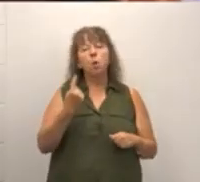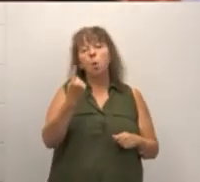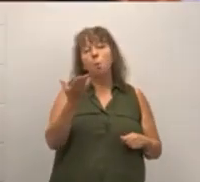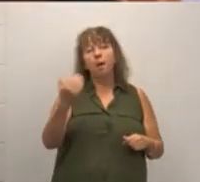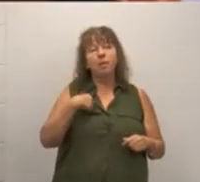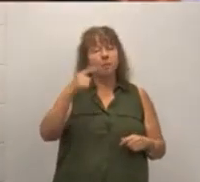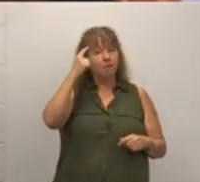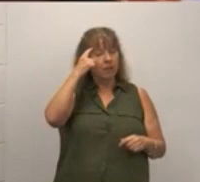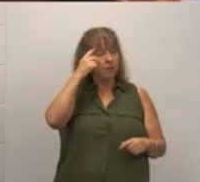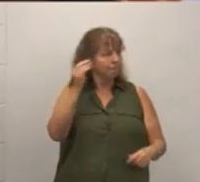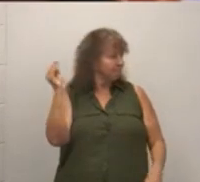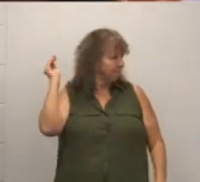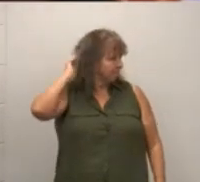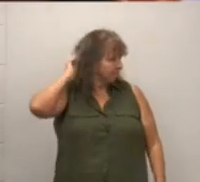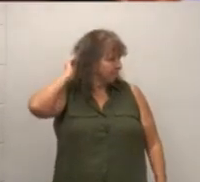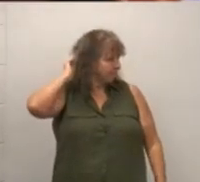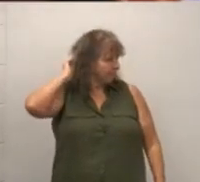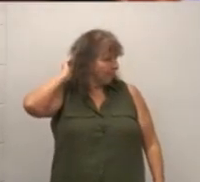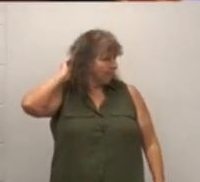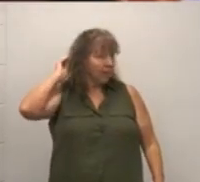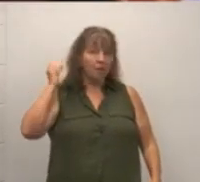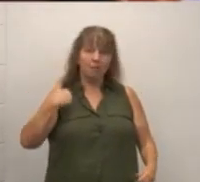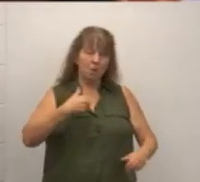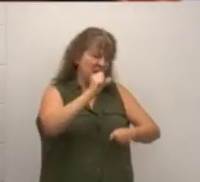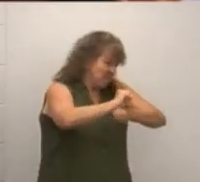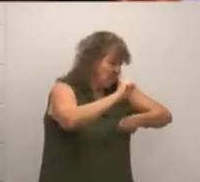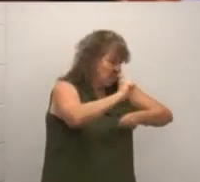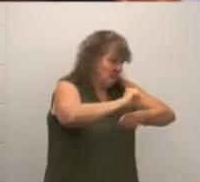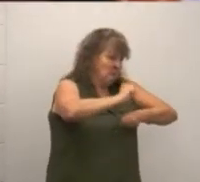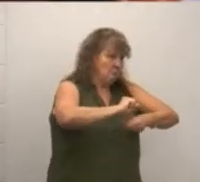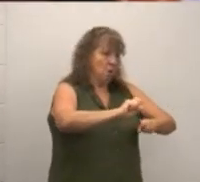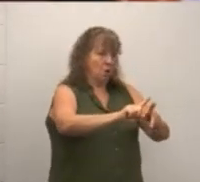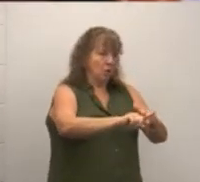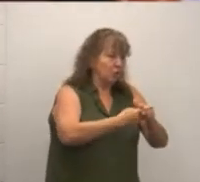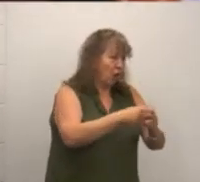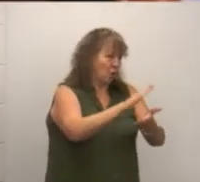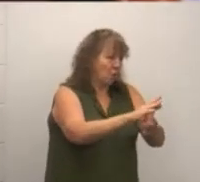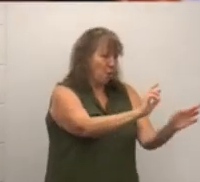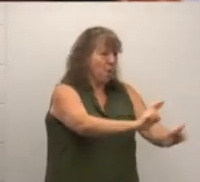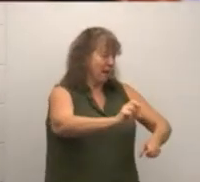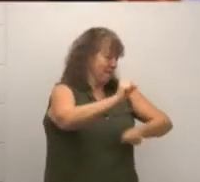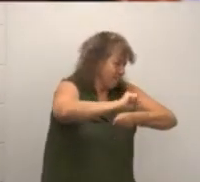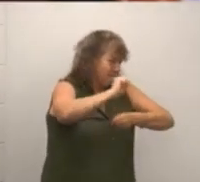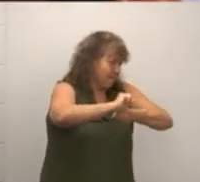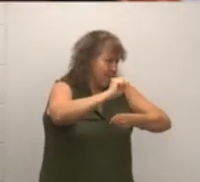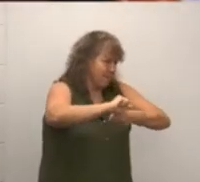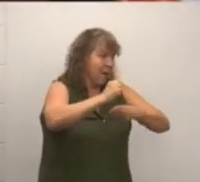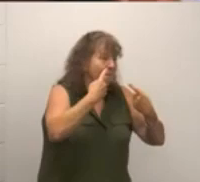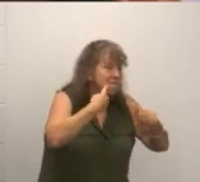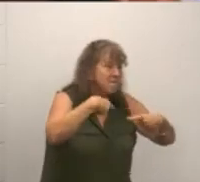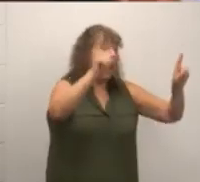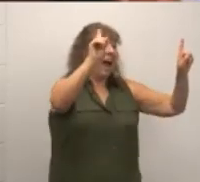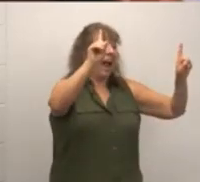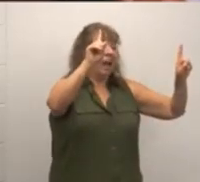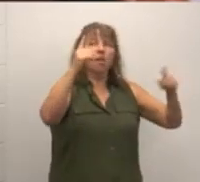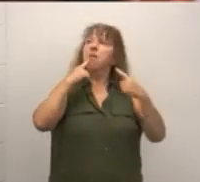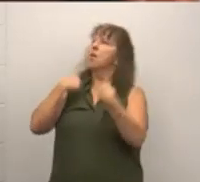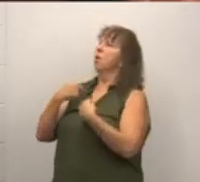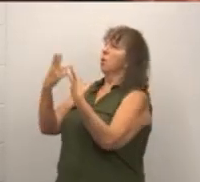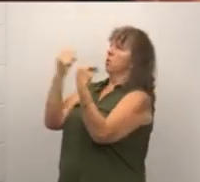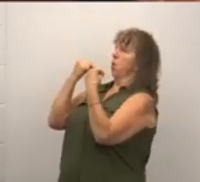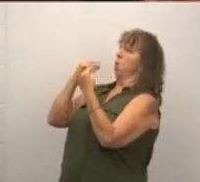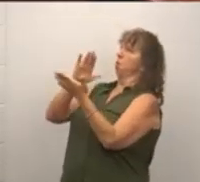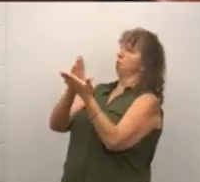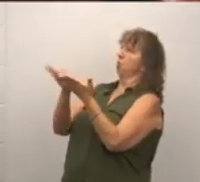if we do all of this work to start school and then we're unable to through executive order or through